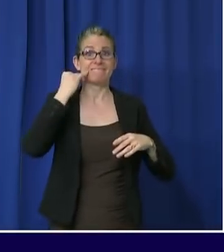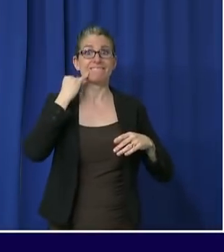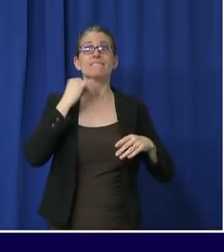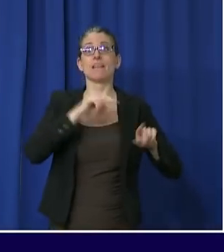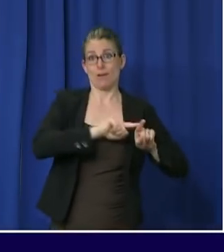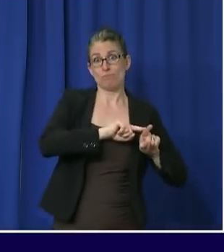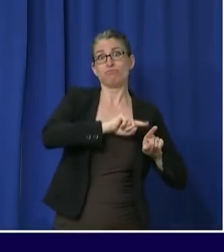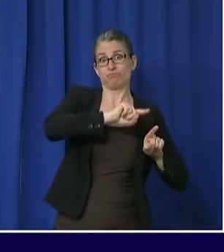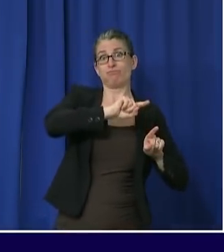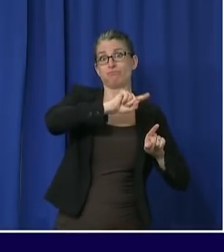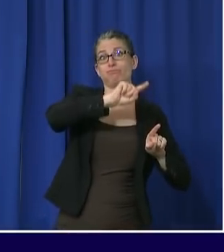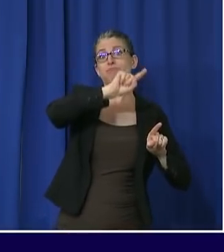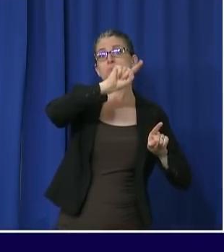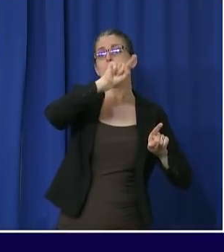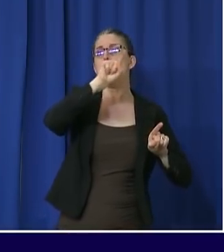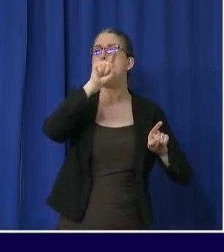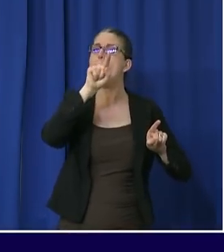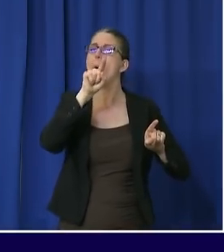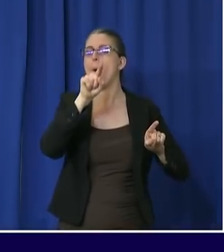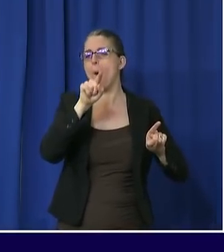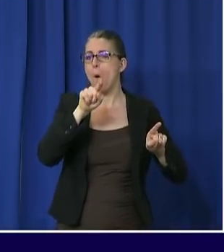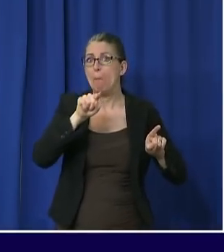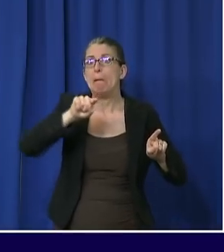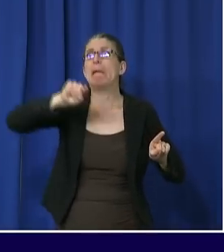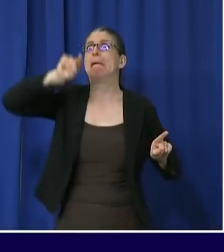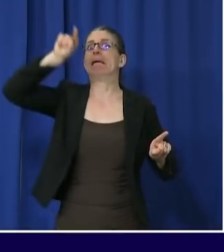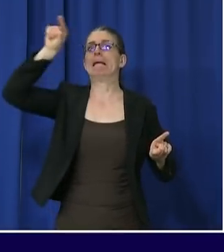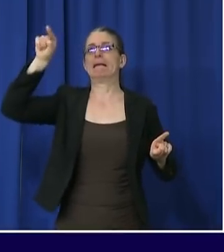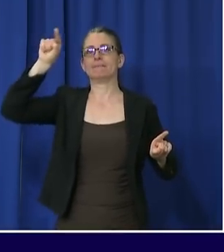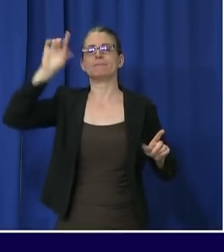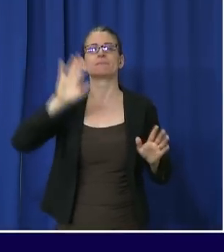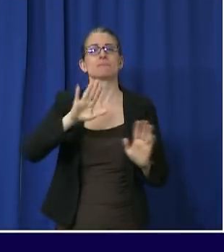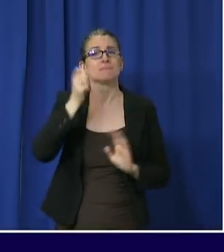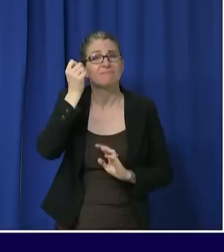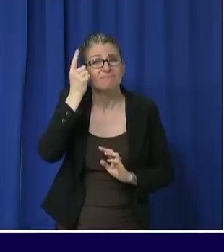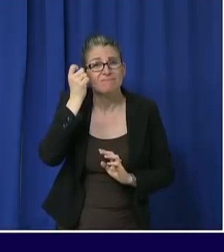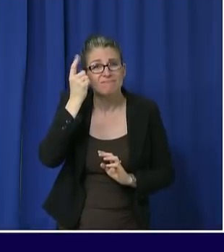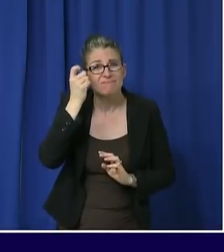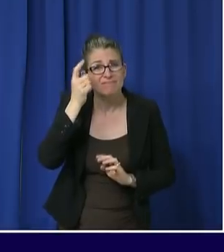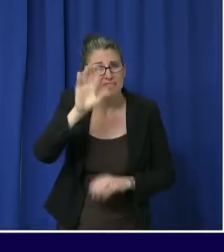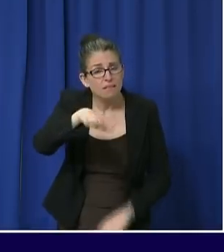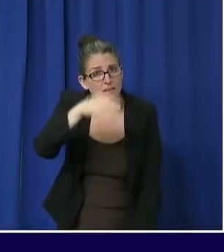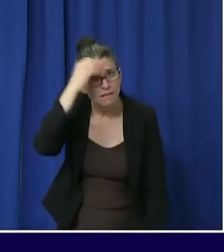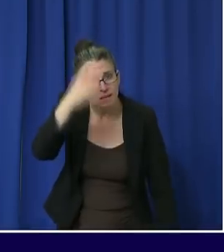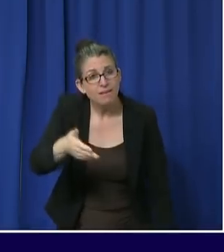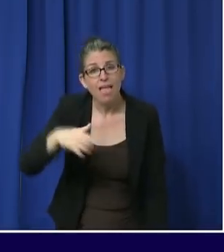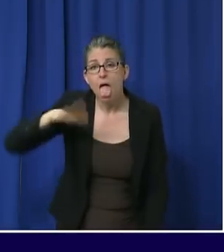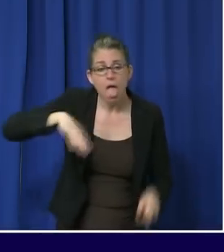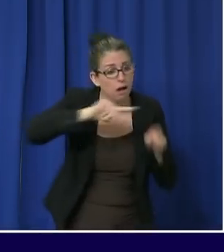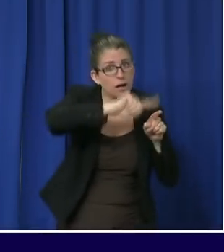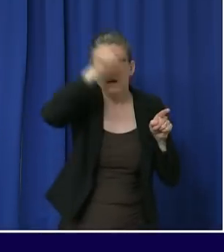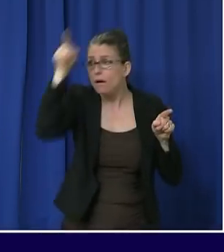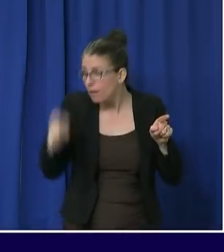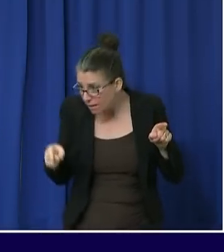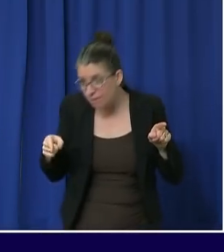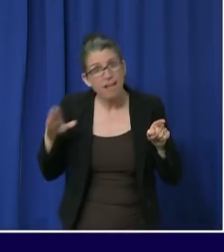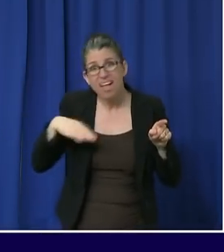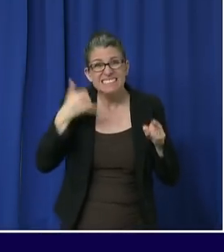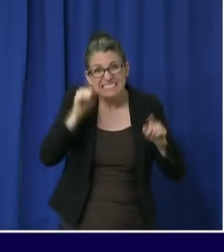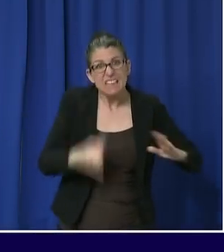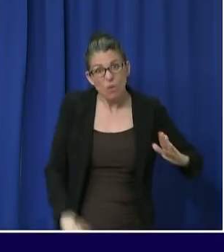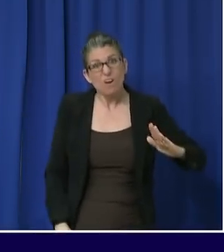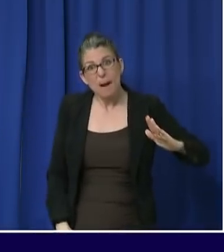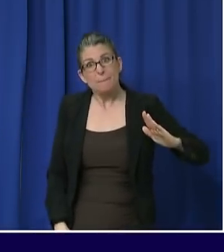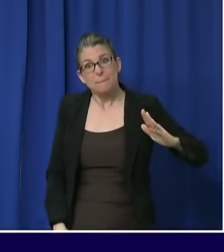focused on where things stand right now, but we're also planning for what the future may hold. There may be a secondary spike. It